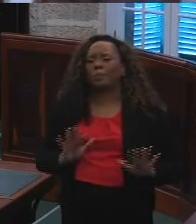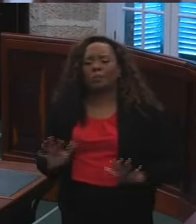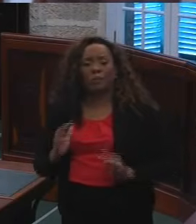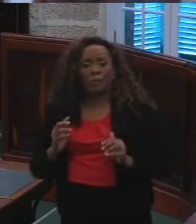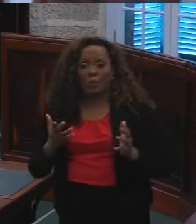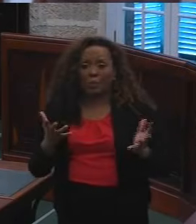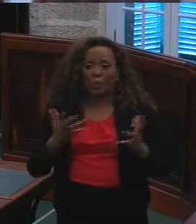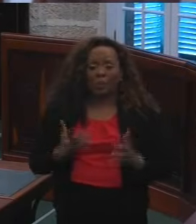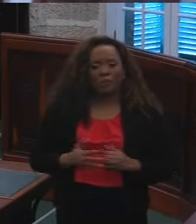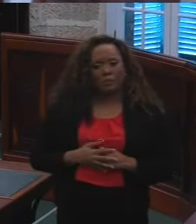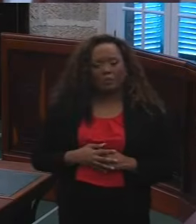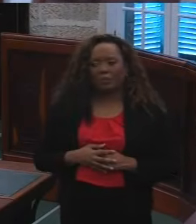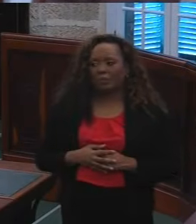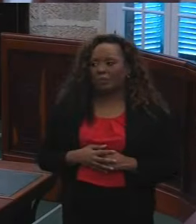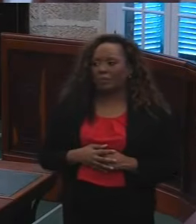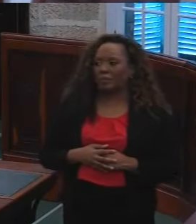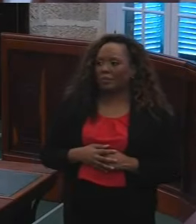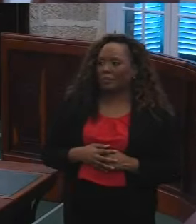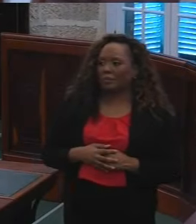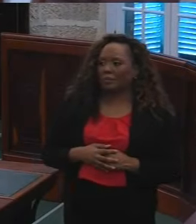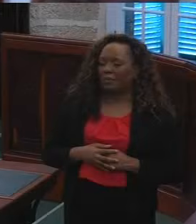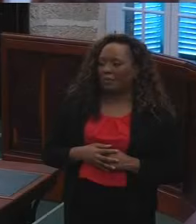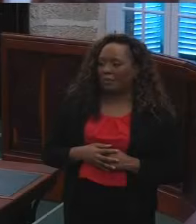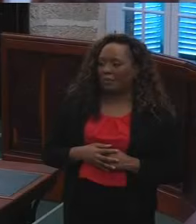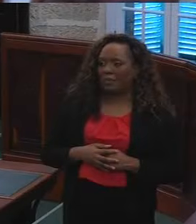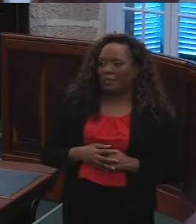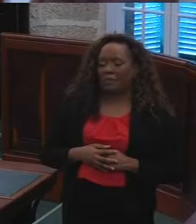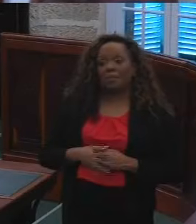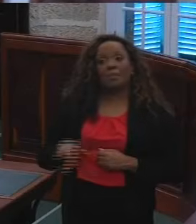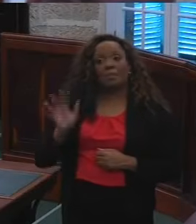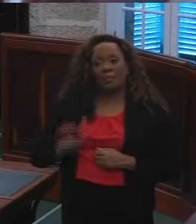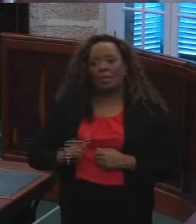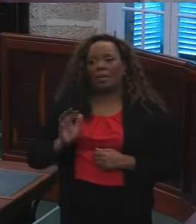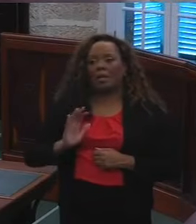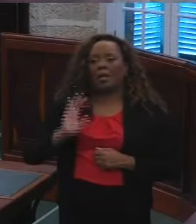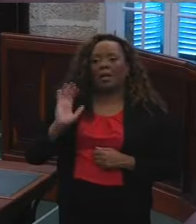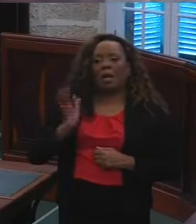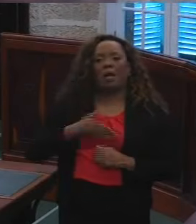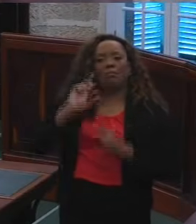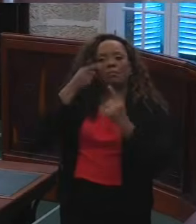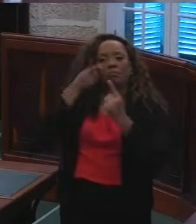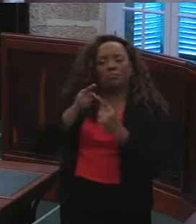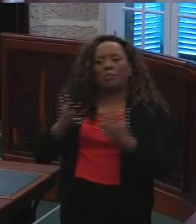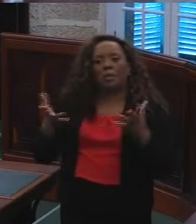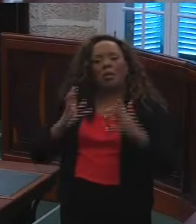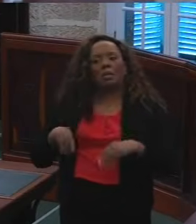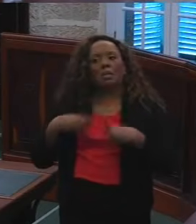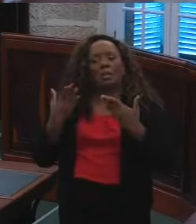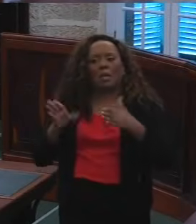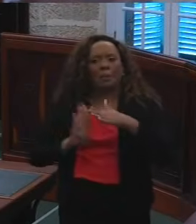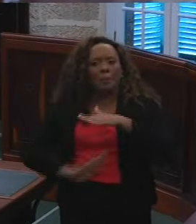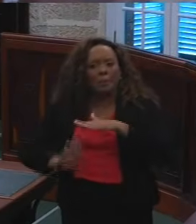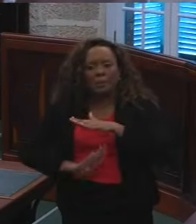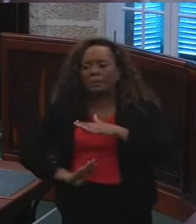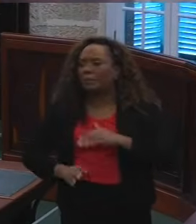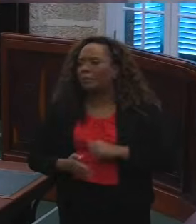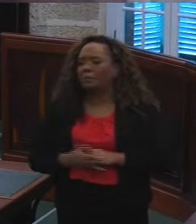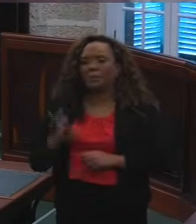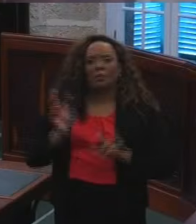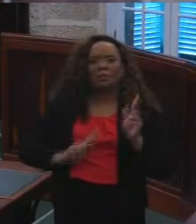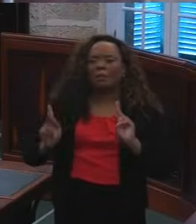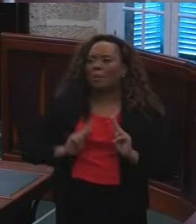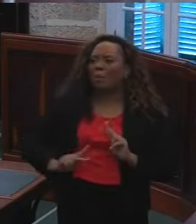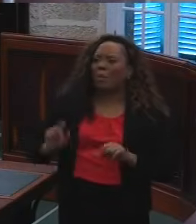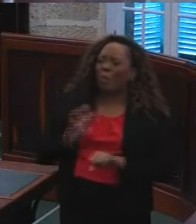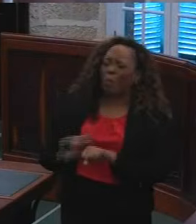that is part of our basic needs approach to government, providing those simple basic things to make those persons who would have